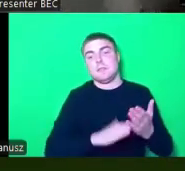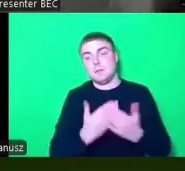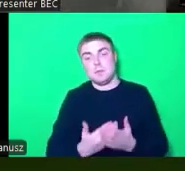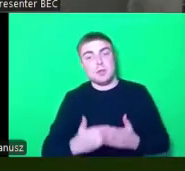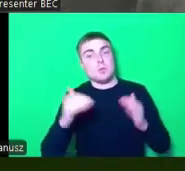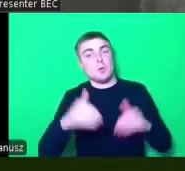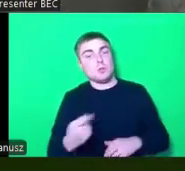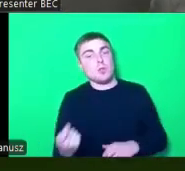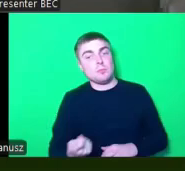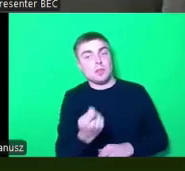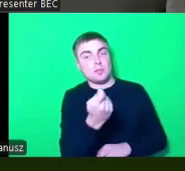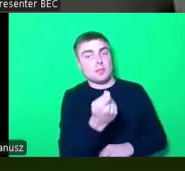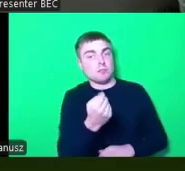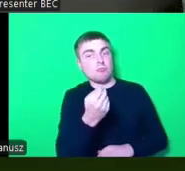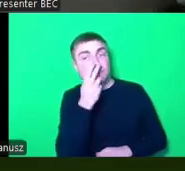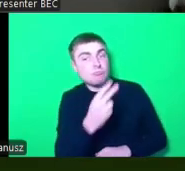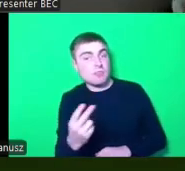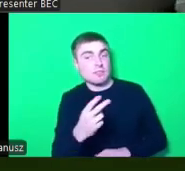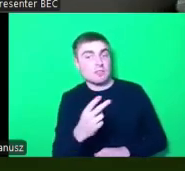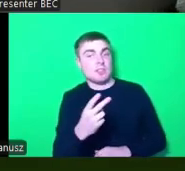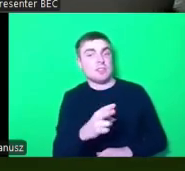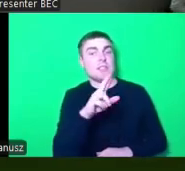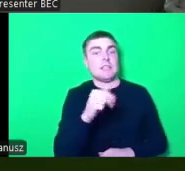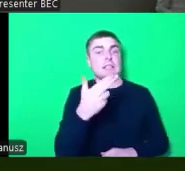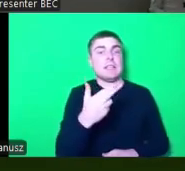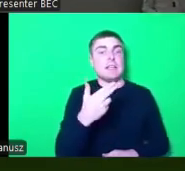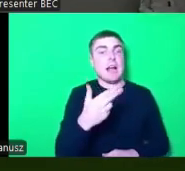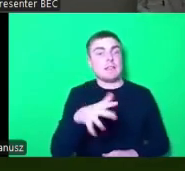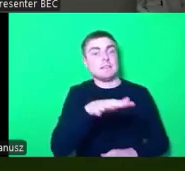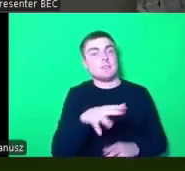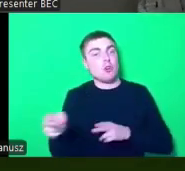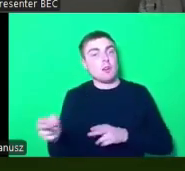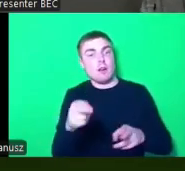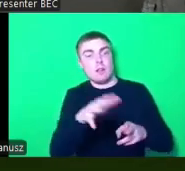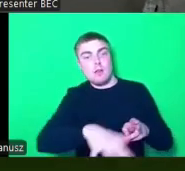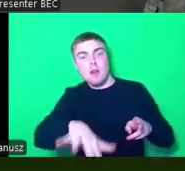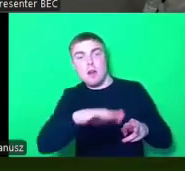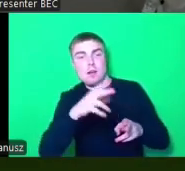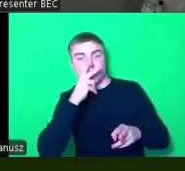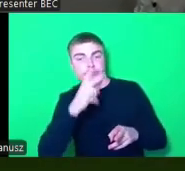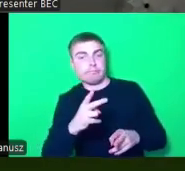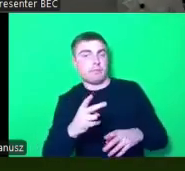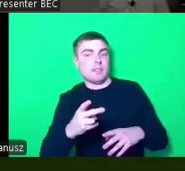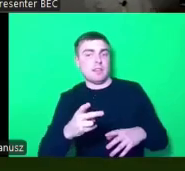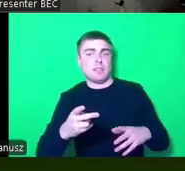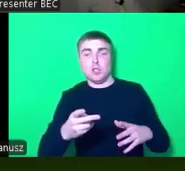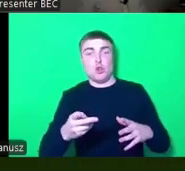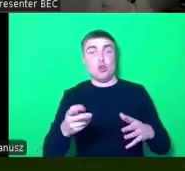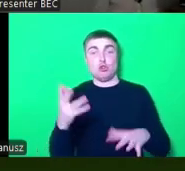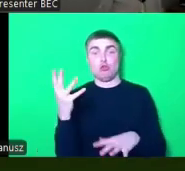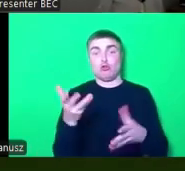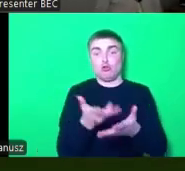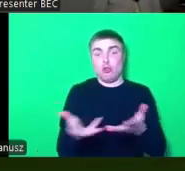in the Rhine area, big sandy soils in the Rhine Valley, Karlsruhe, Freiburg.